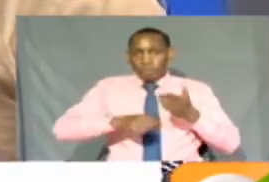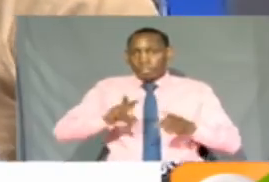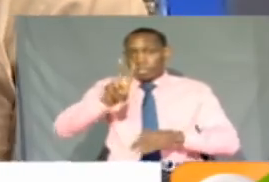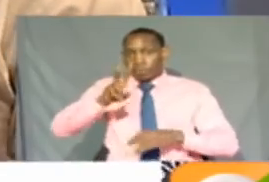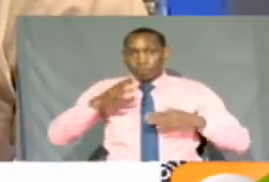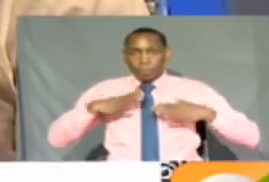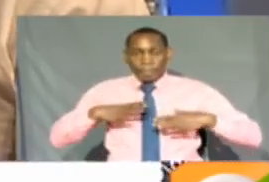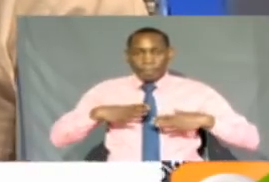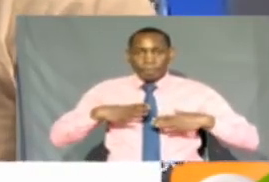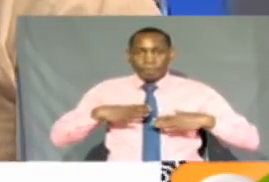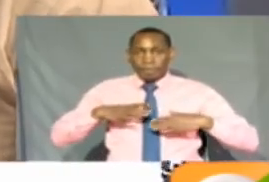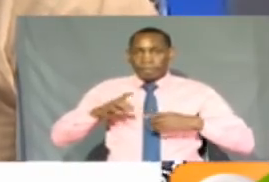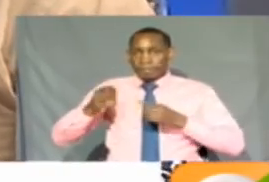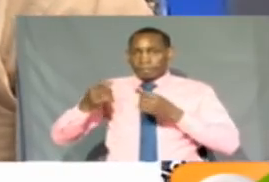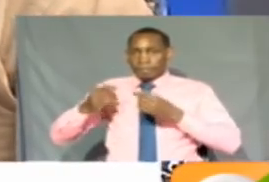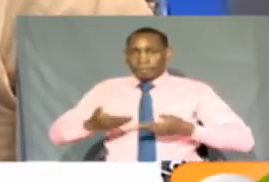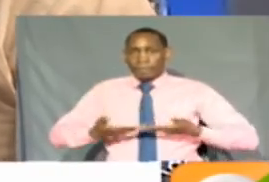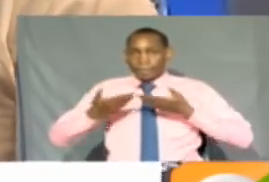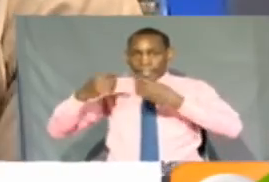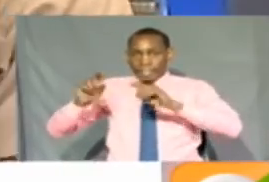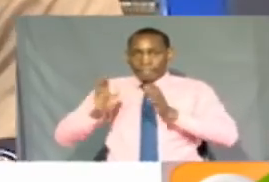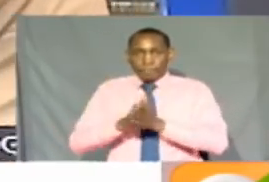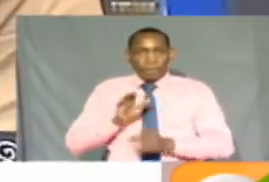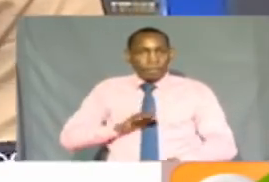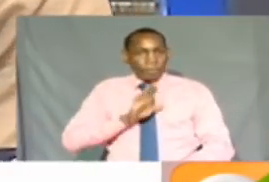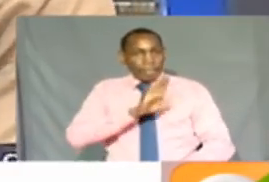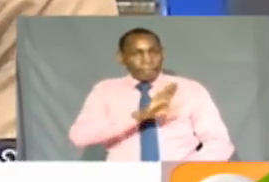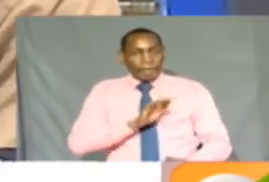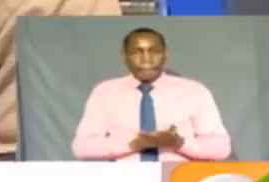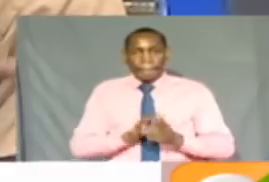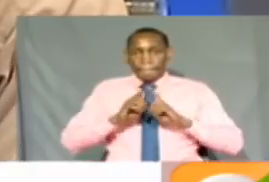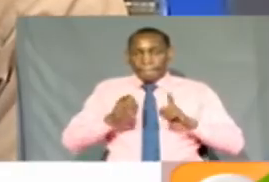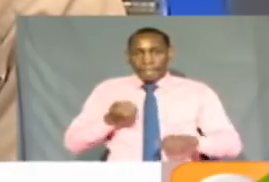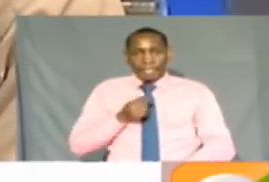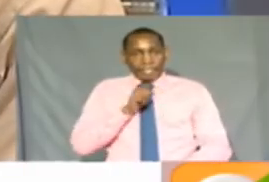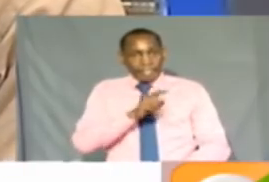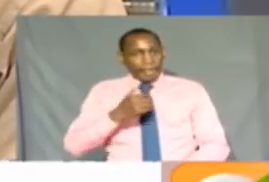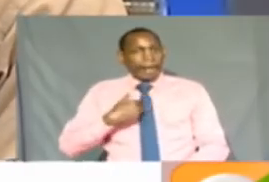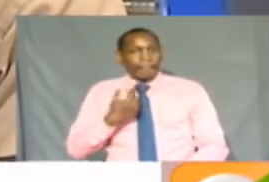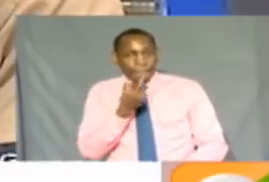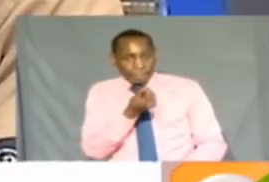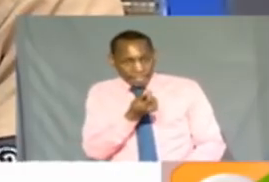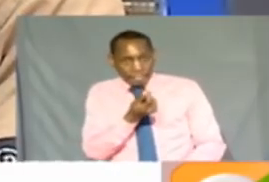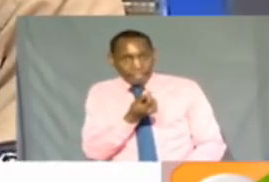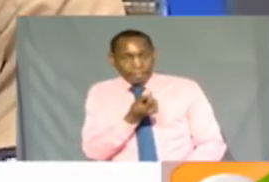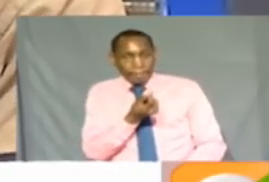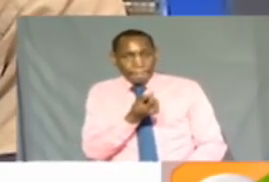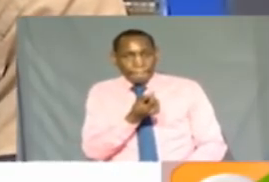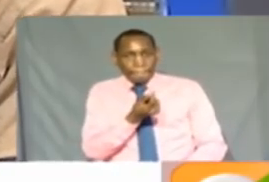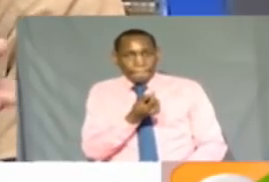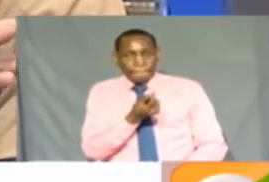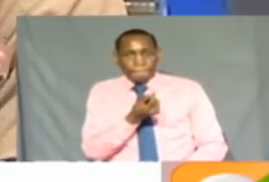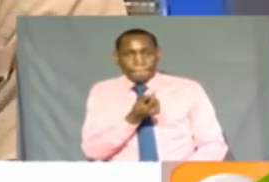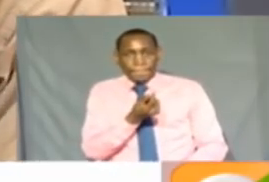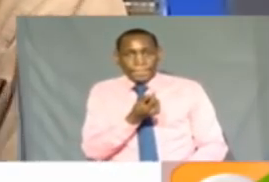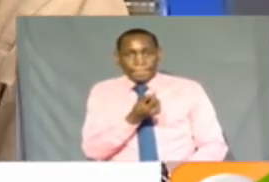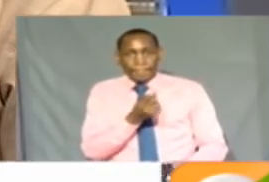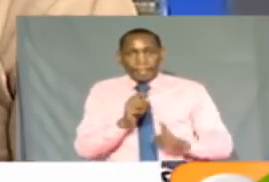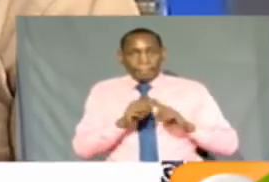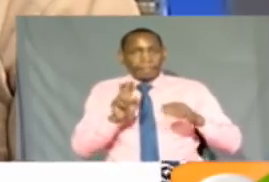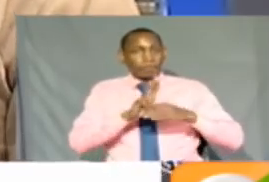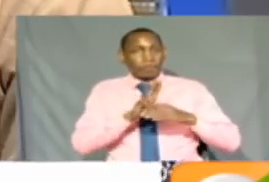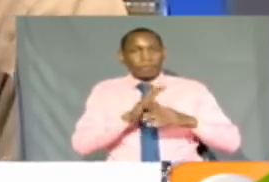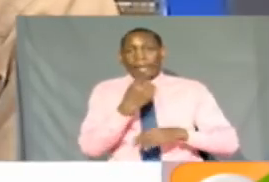Right. You go provide for yourself and for her. But she had money. You don't know where the money will be spent